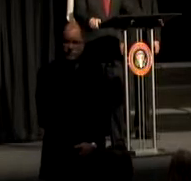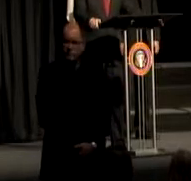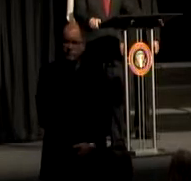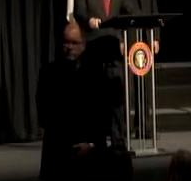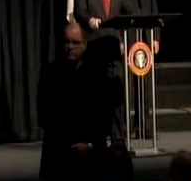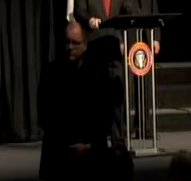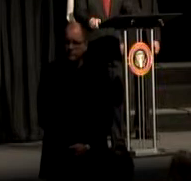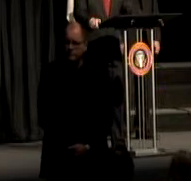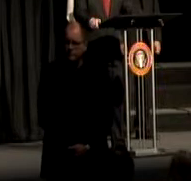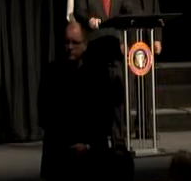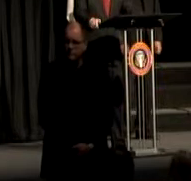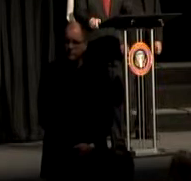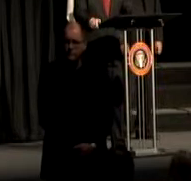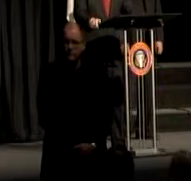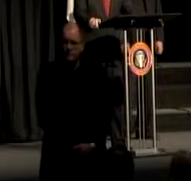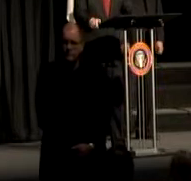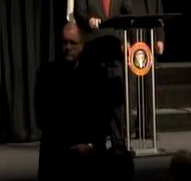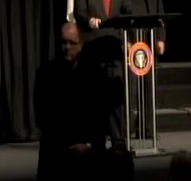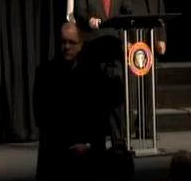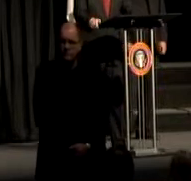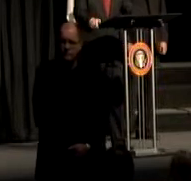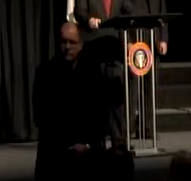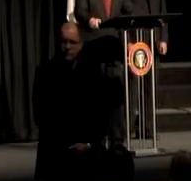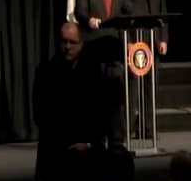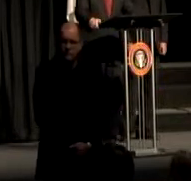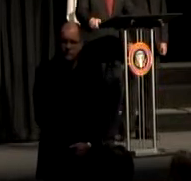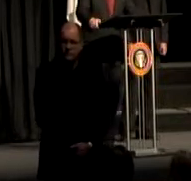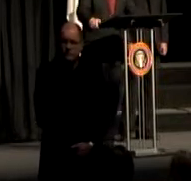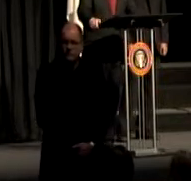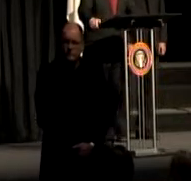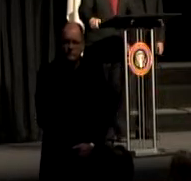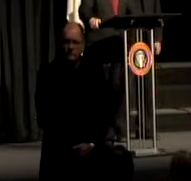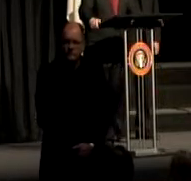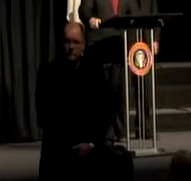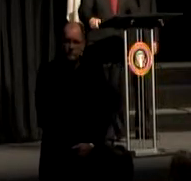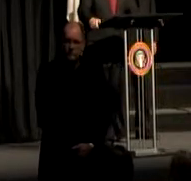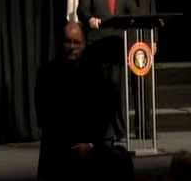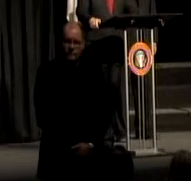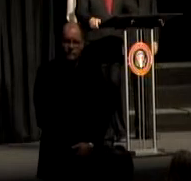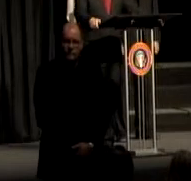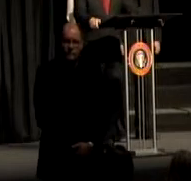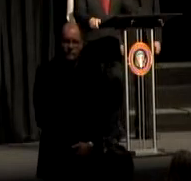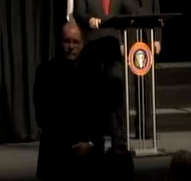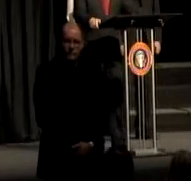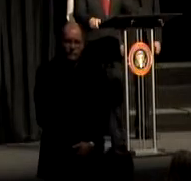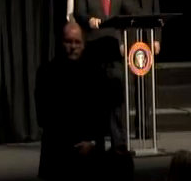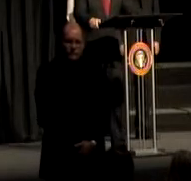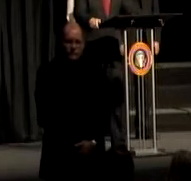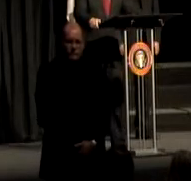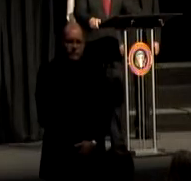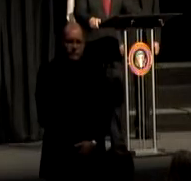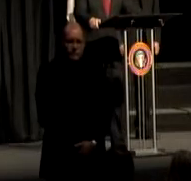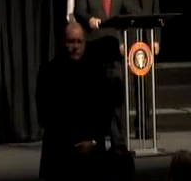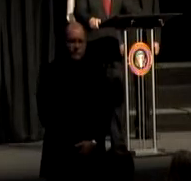danger in the cities in deserts and on the stormy seas I have faced dangers from men who claim to be Christians but are not have